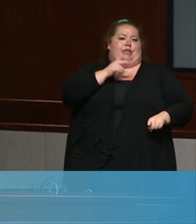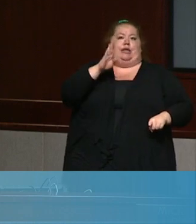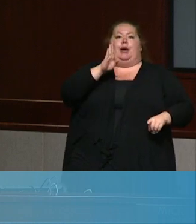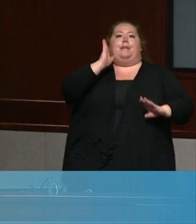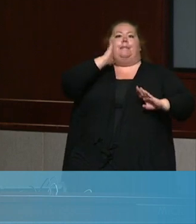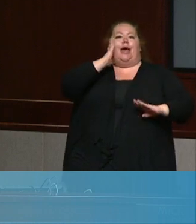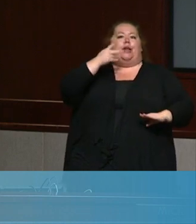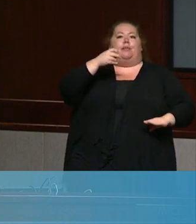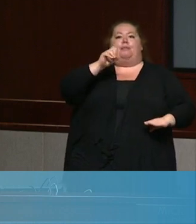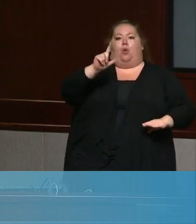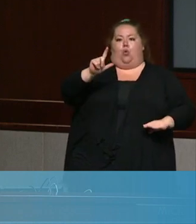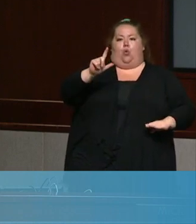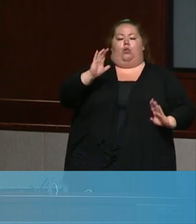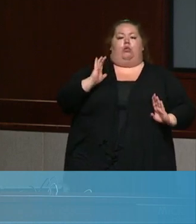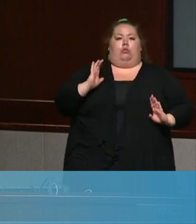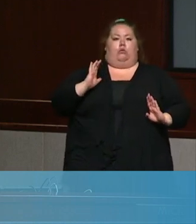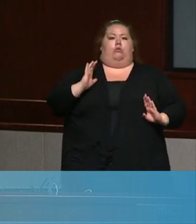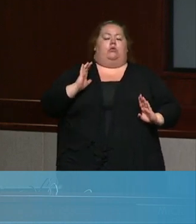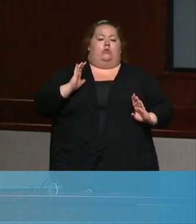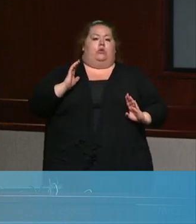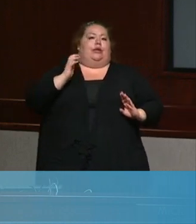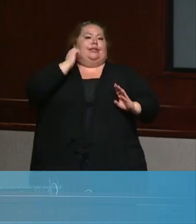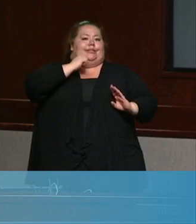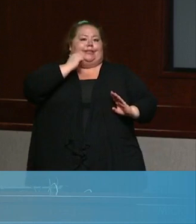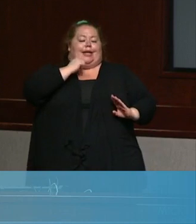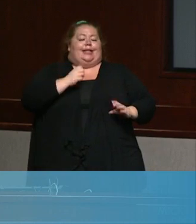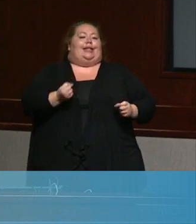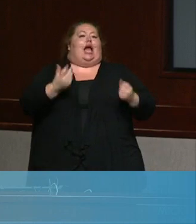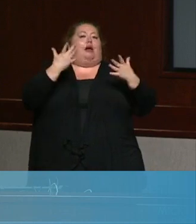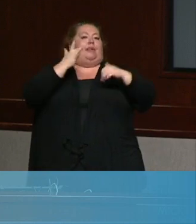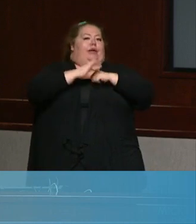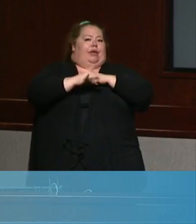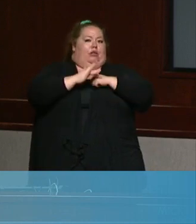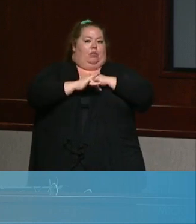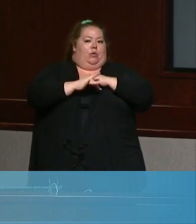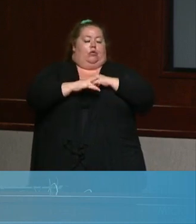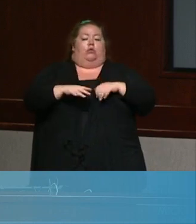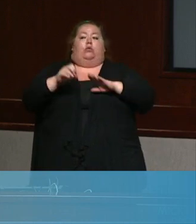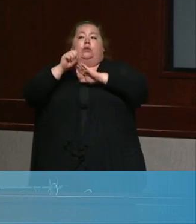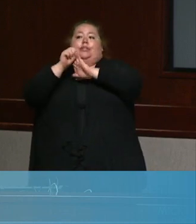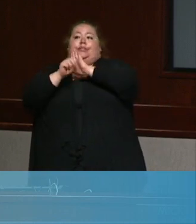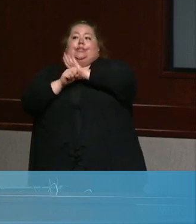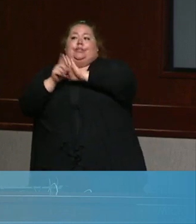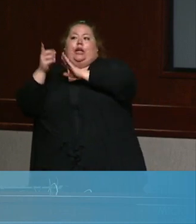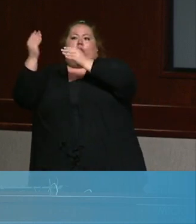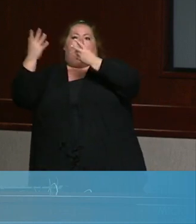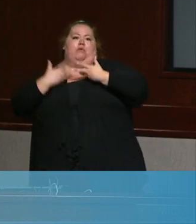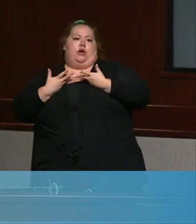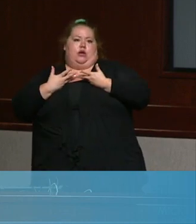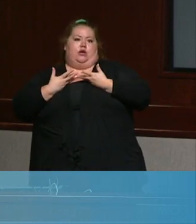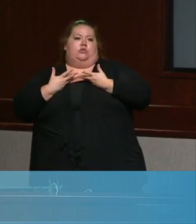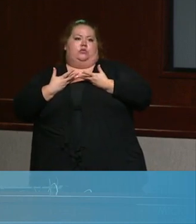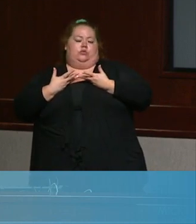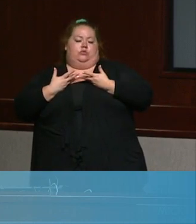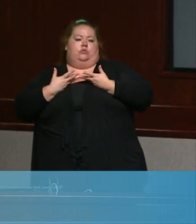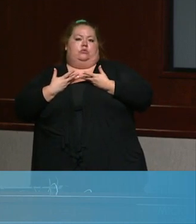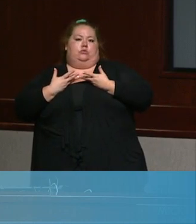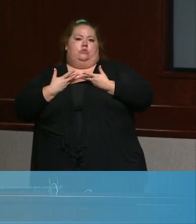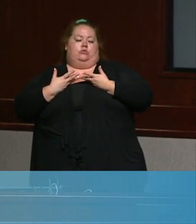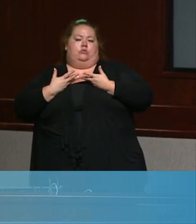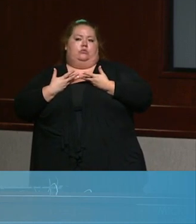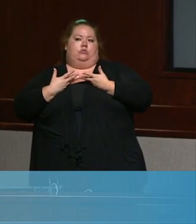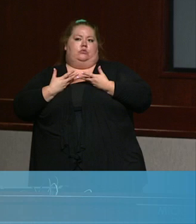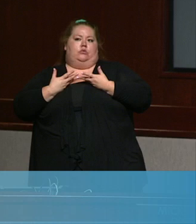a daily number of the amount of patients and available beds. The state then provides that to us. We